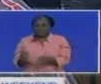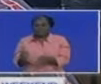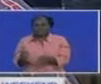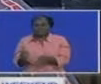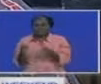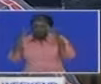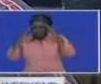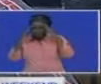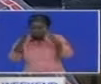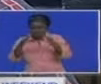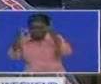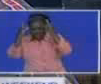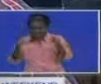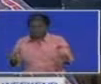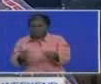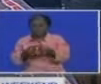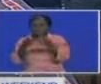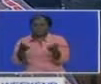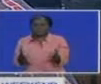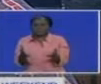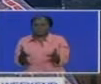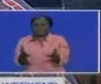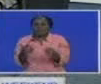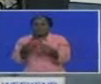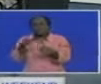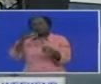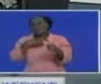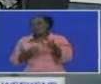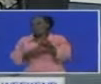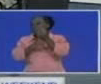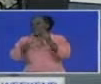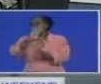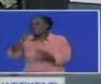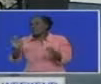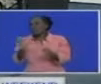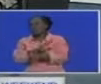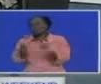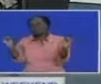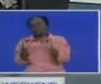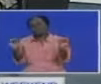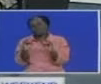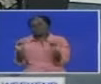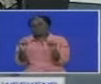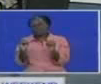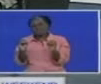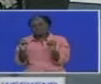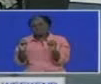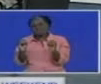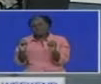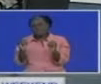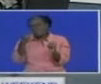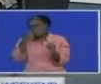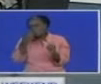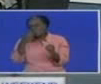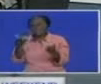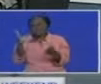particular decision like this. But even then, you don't have the support of all of Africa. Well, at the Assembly of State AU. Parties, has been a bit...